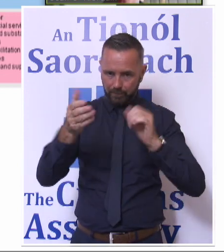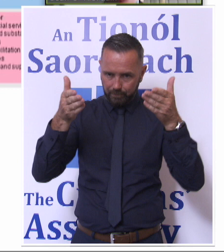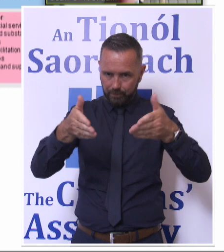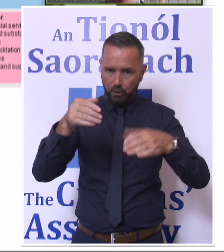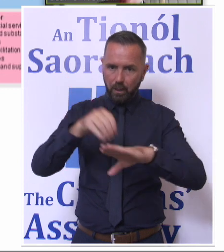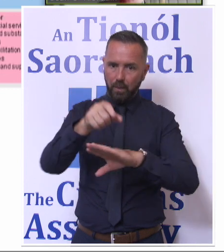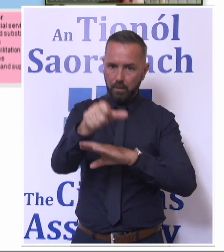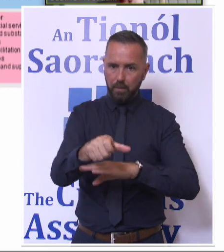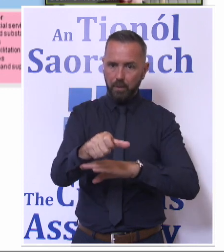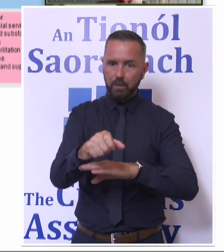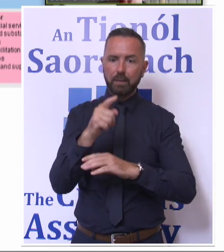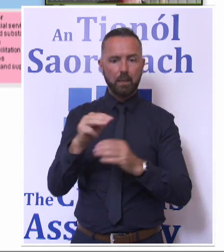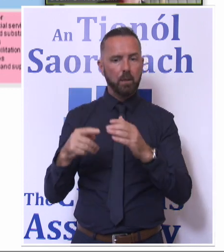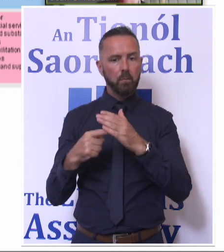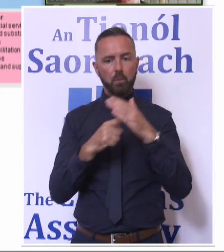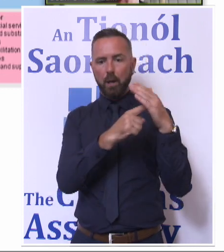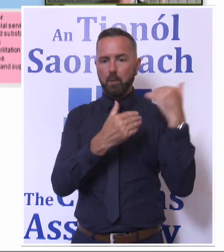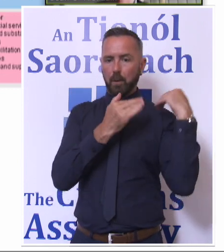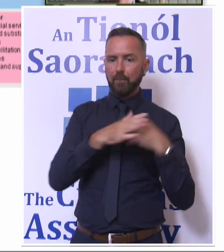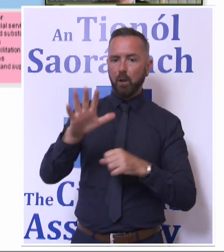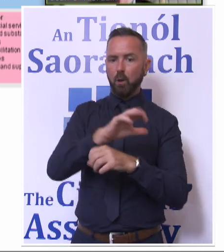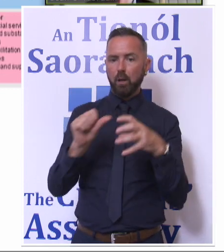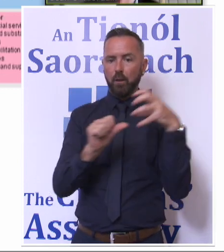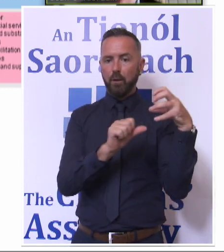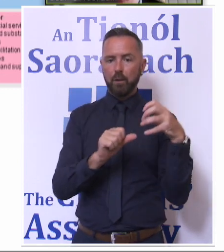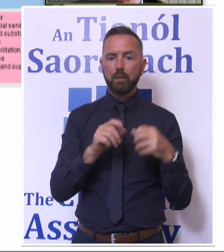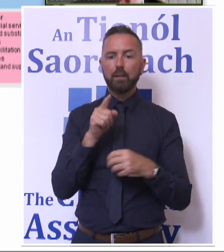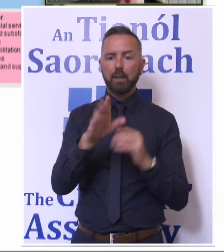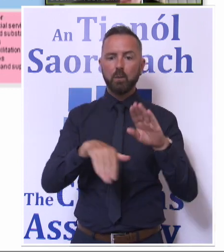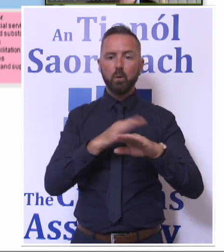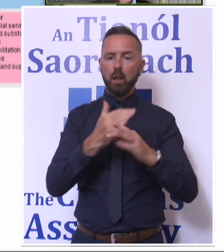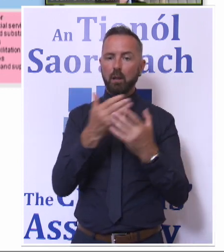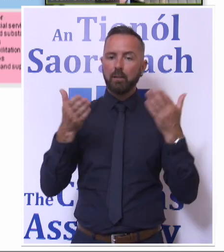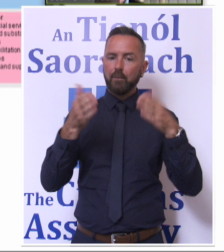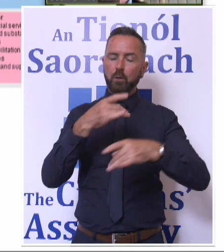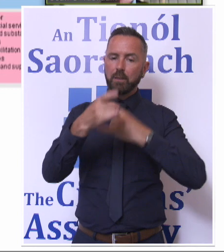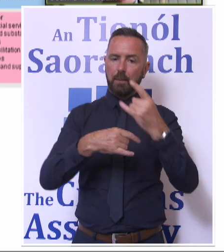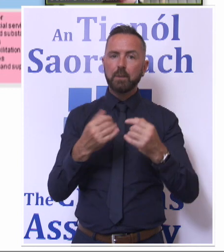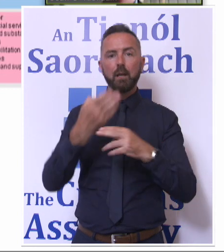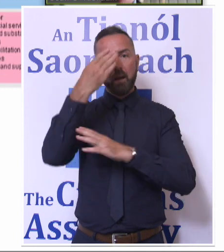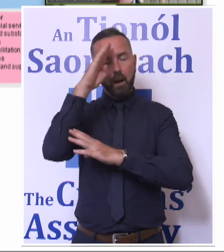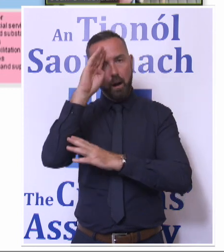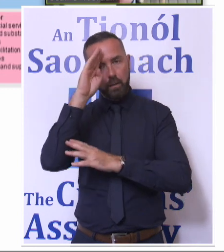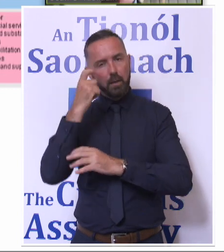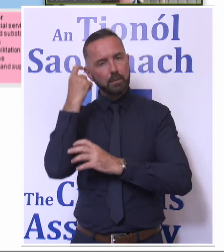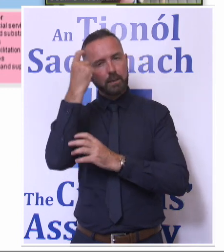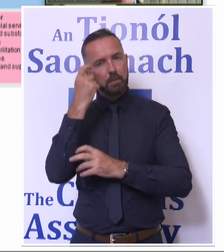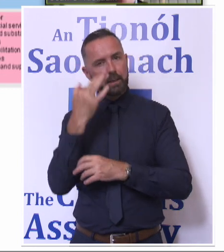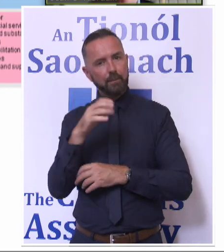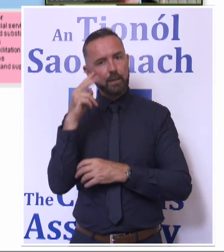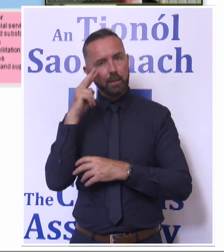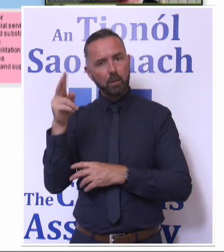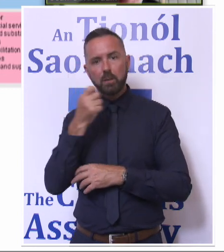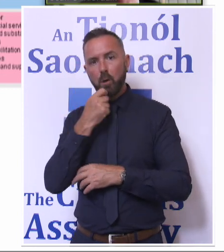responsibility for the local authority. And therefore, that's where much of their focus will be. Whereas in Ireland, I suspect if you looked at Dublin